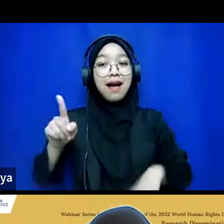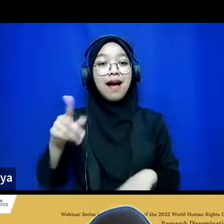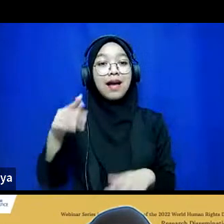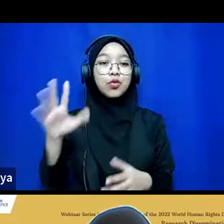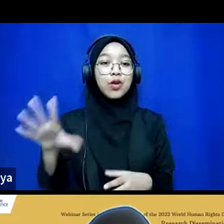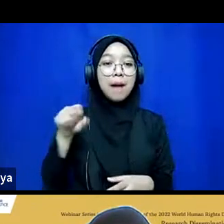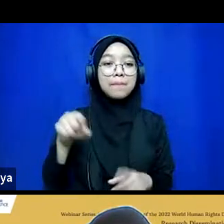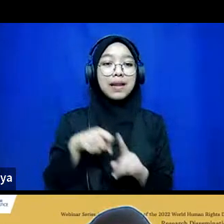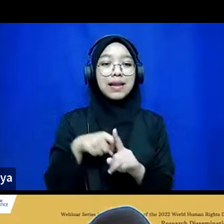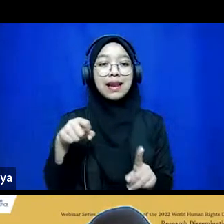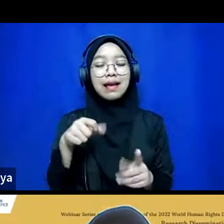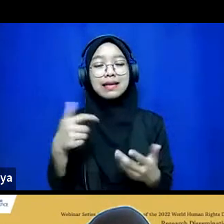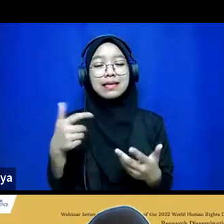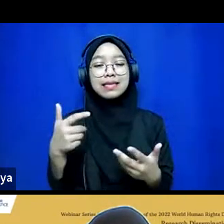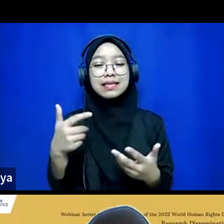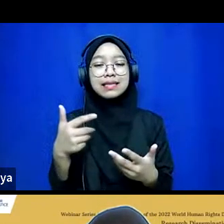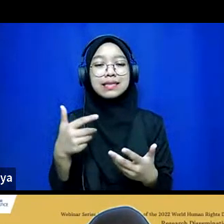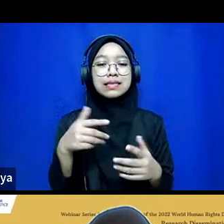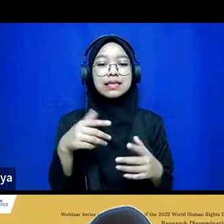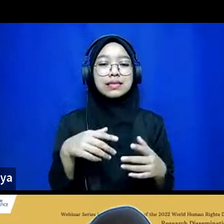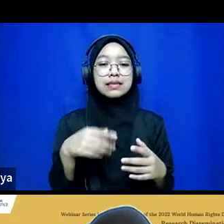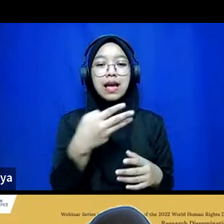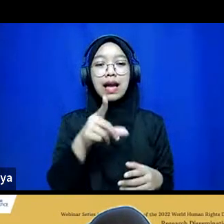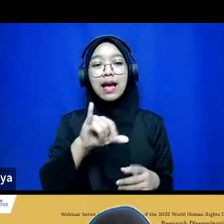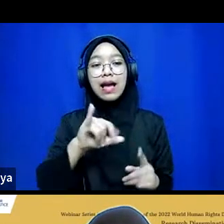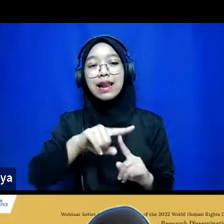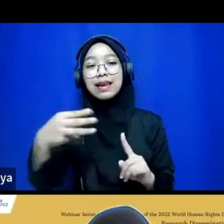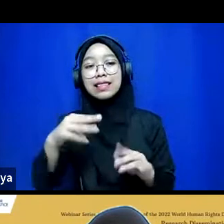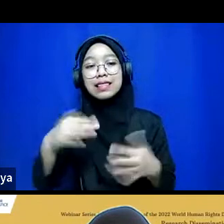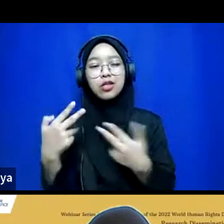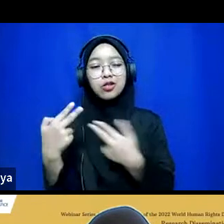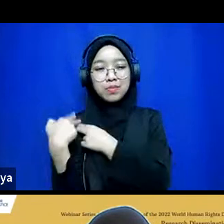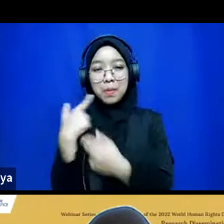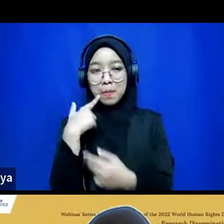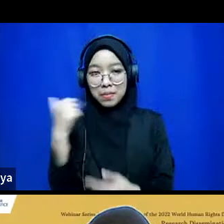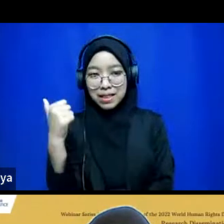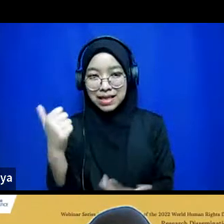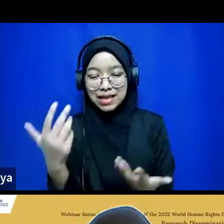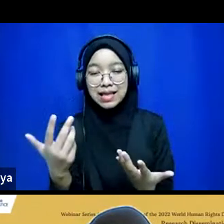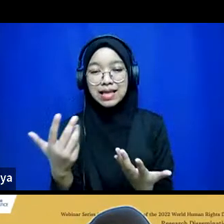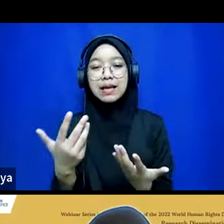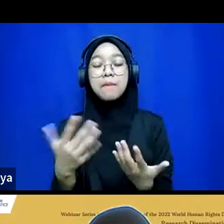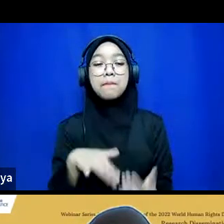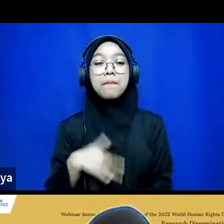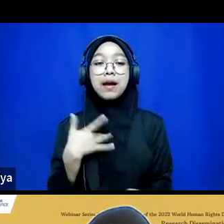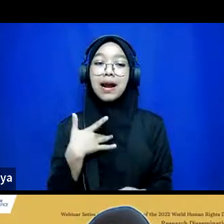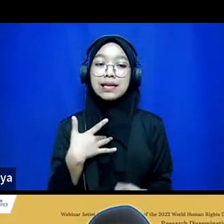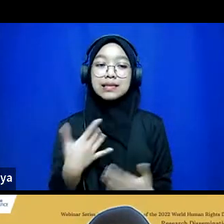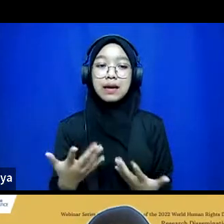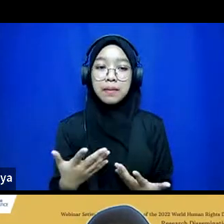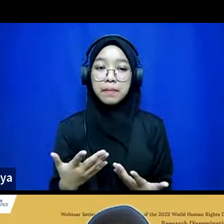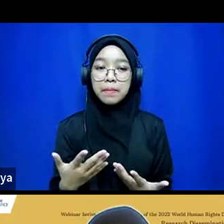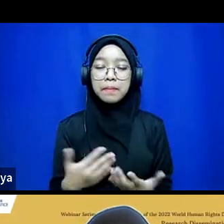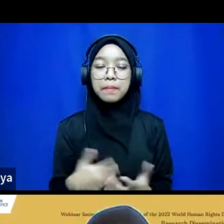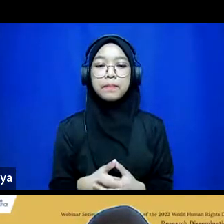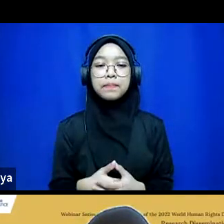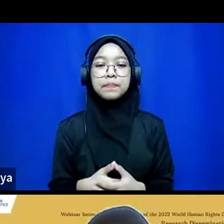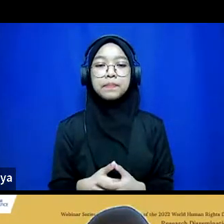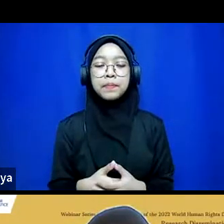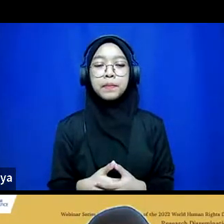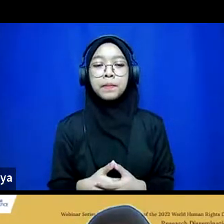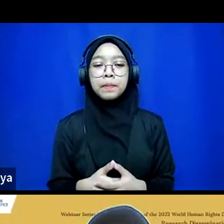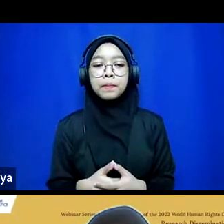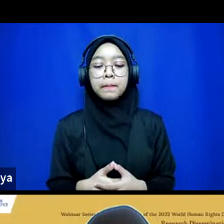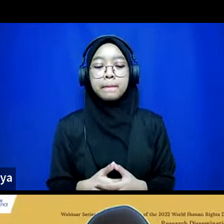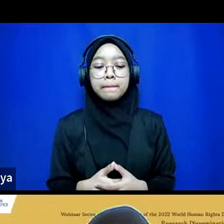various reasons, felt that it was no longer an appropriate form of punishment, whether because they saw the